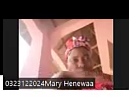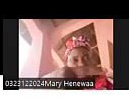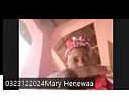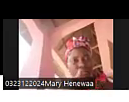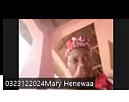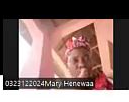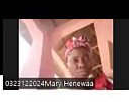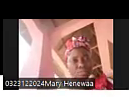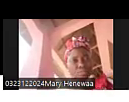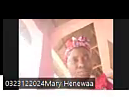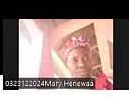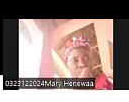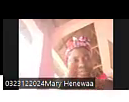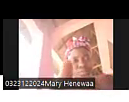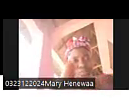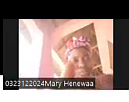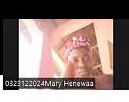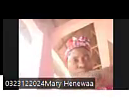Right.